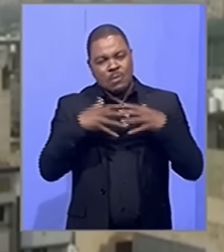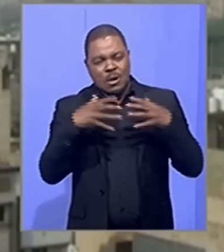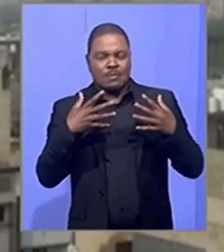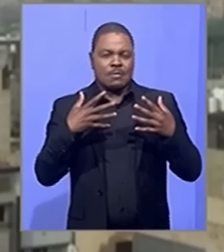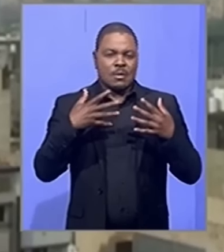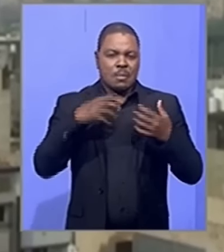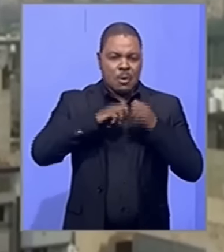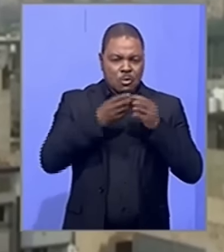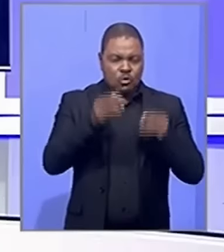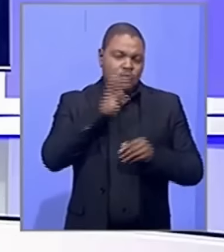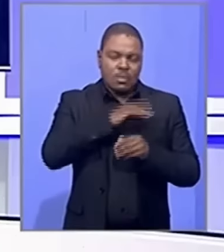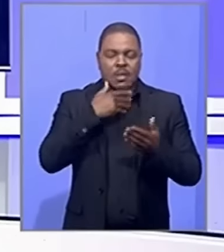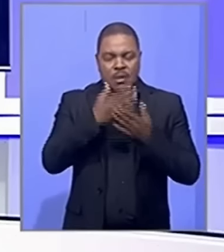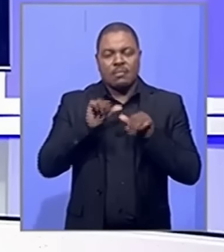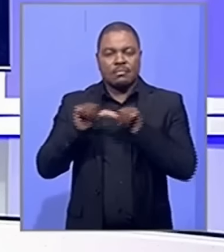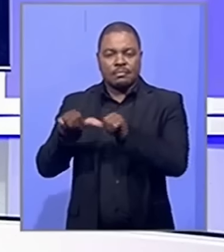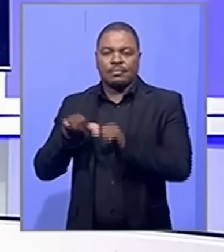maikutlo.